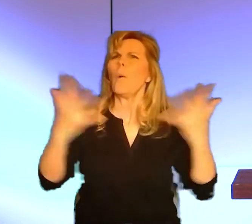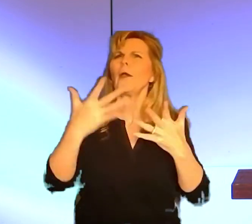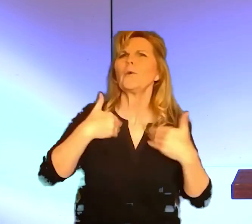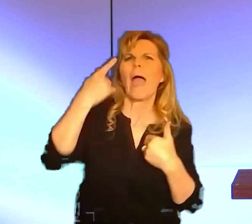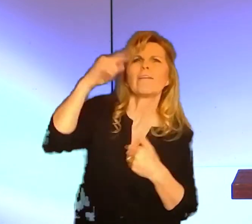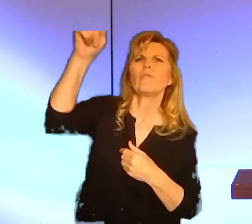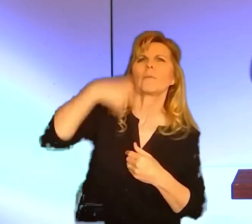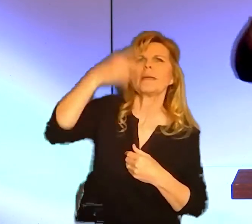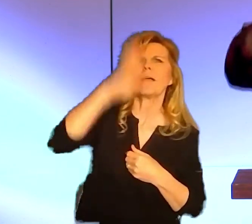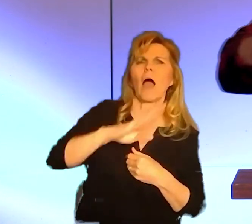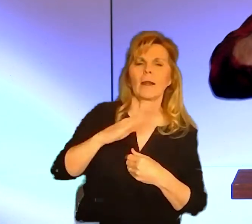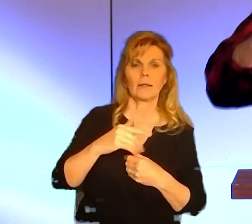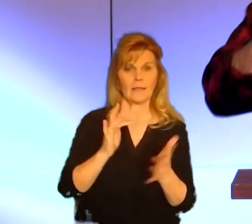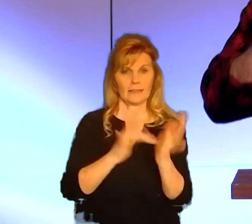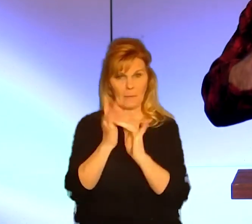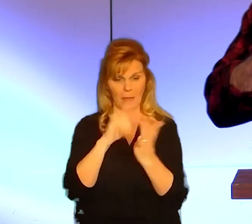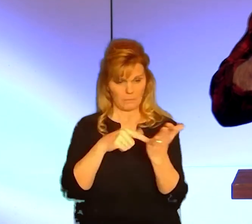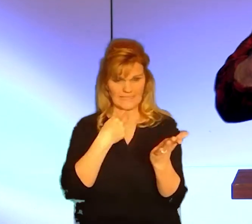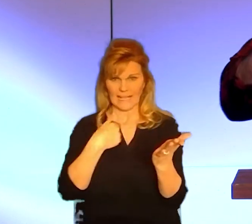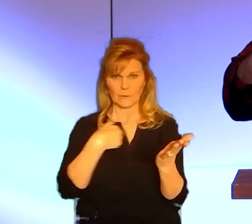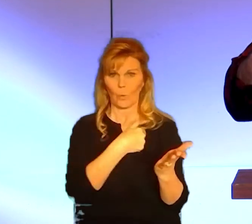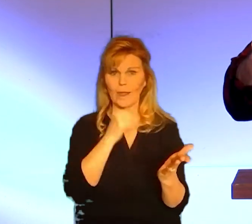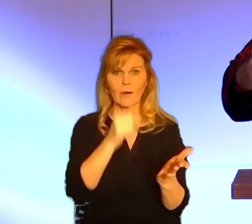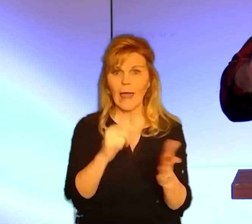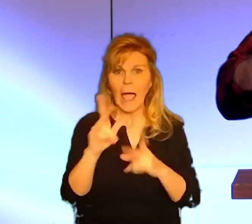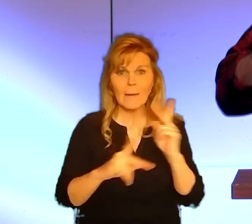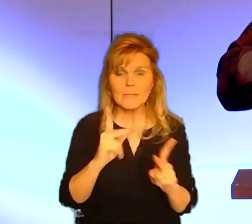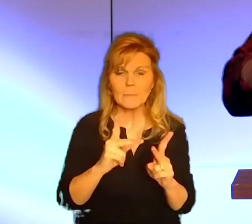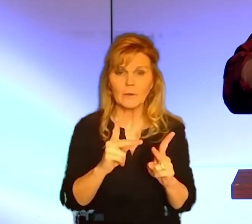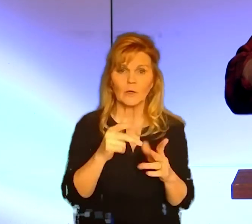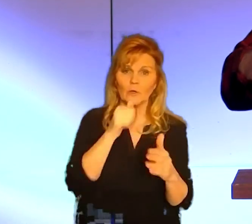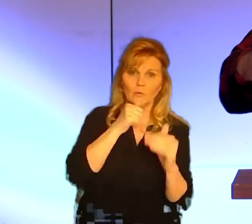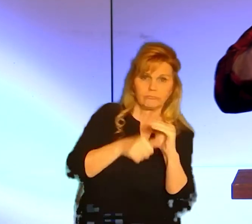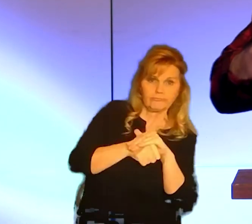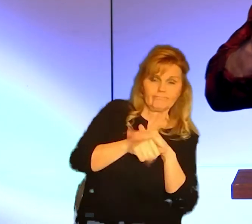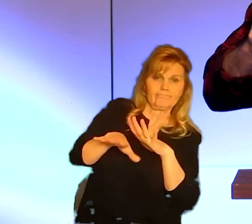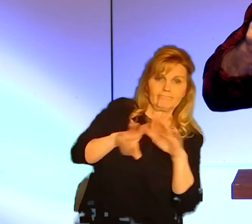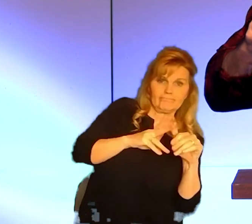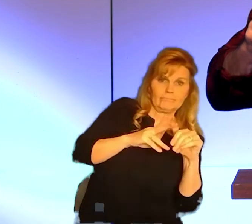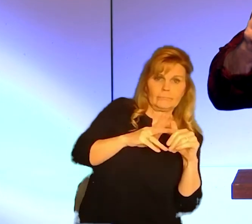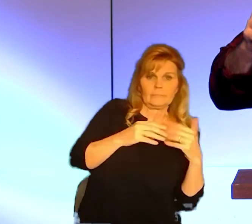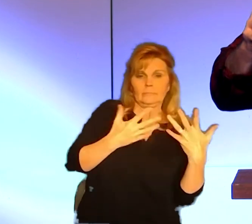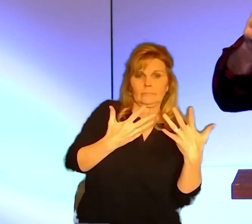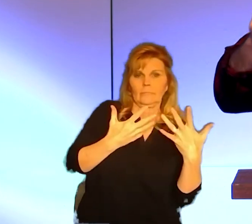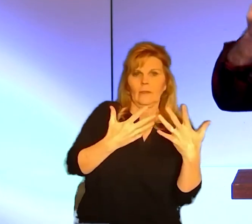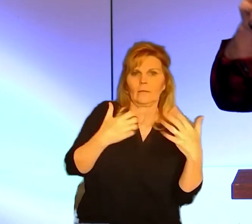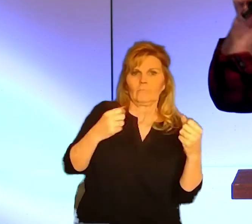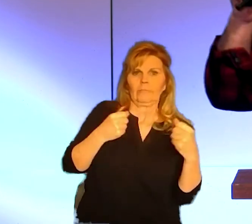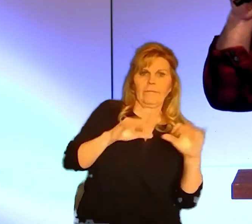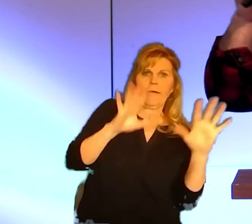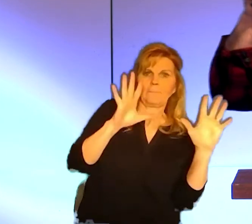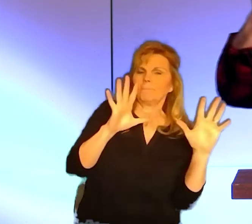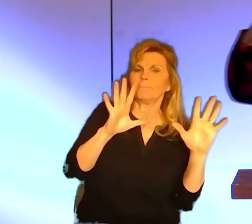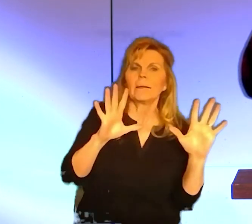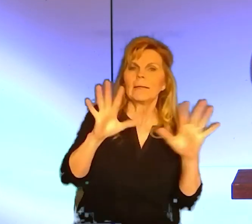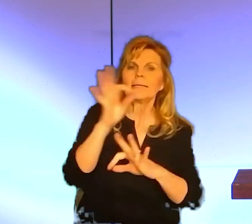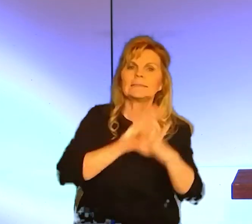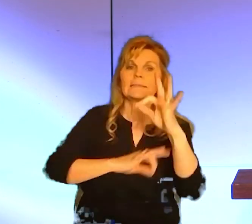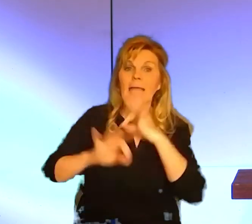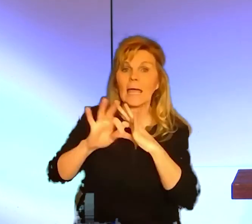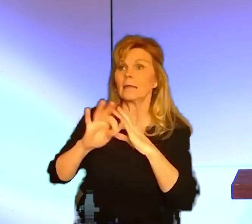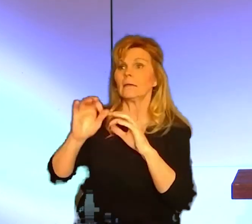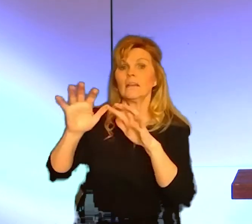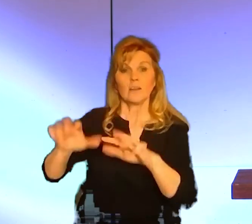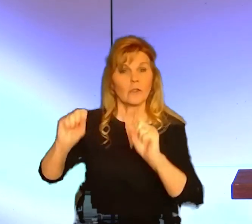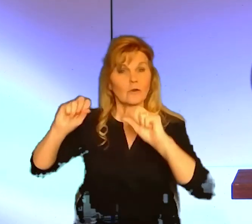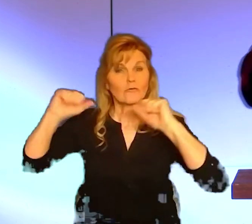The Bible says that I'm not one of those people. So I'm going to, in this season where I'm away from the crowds,